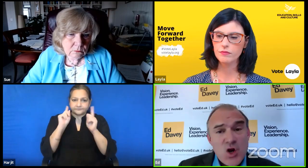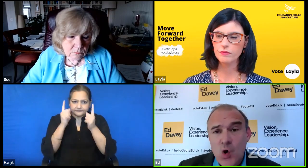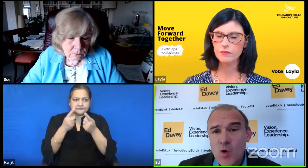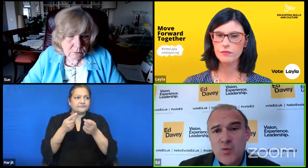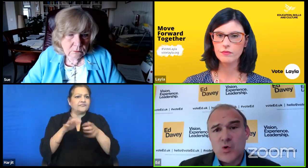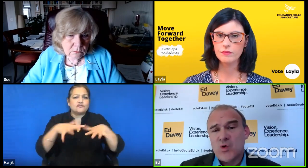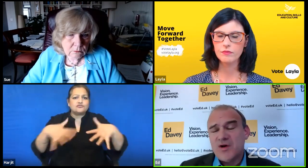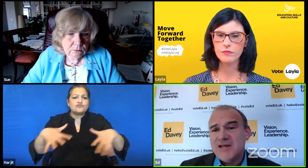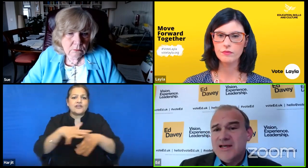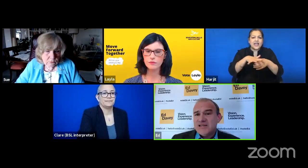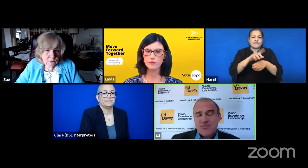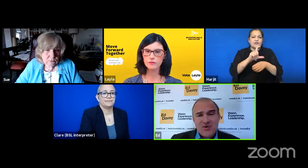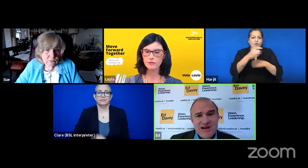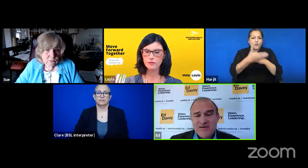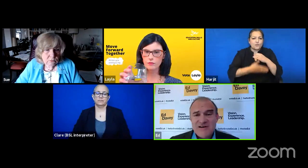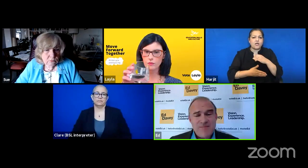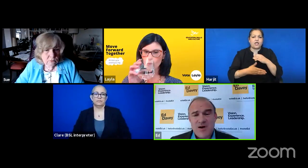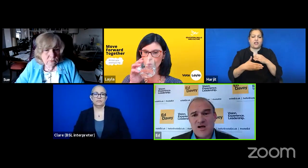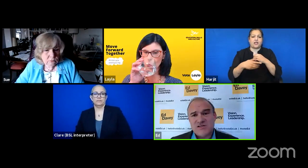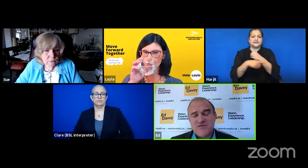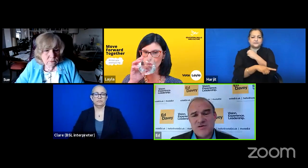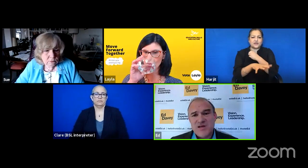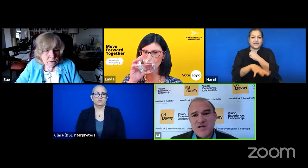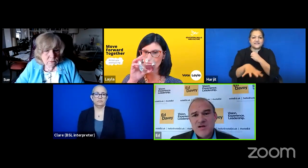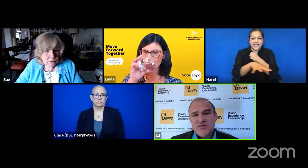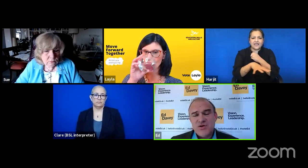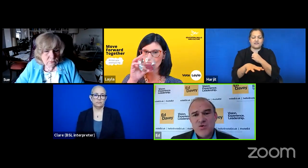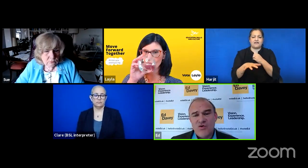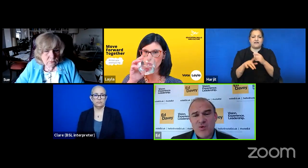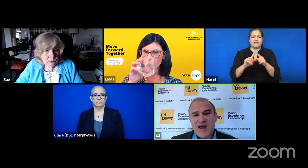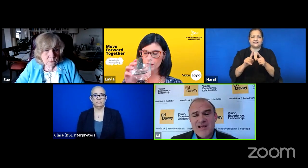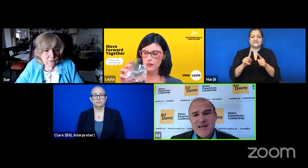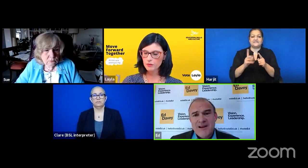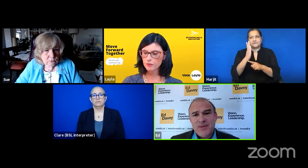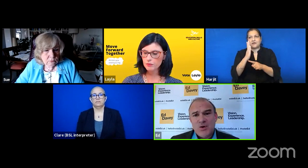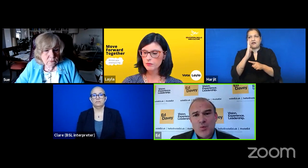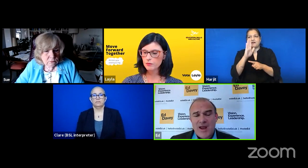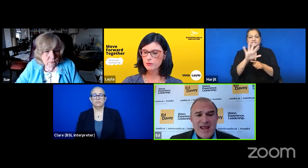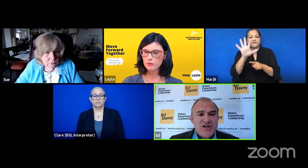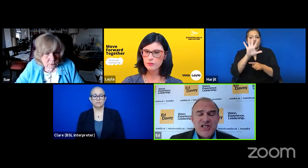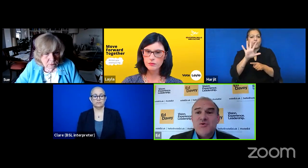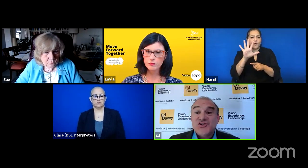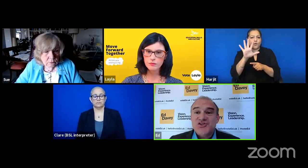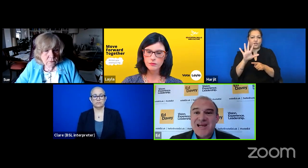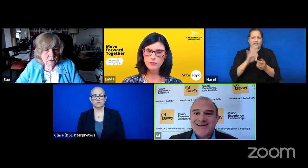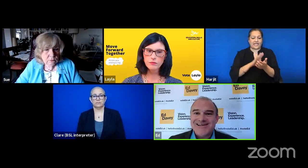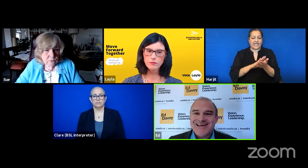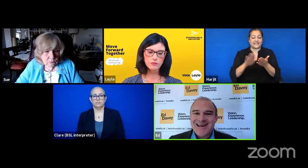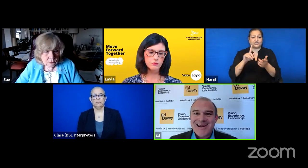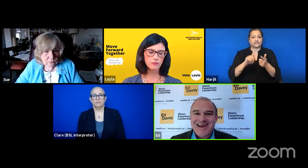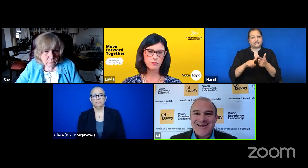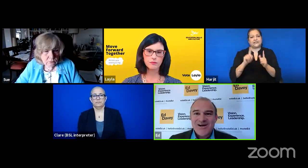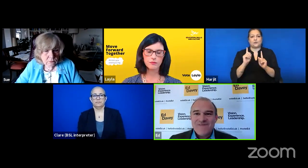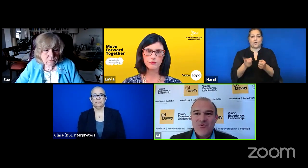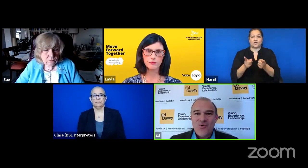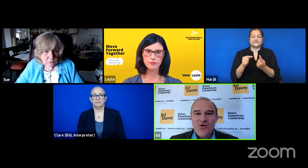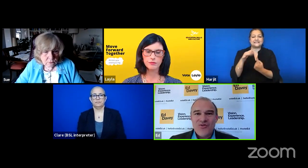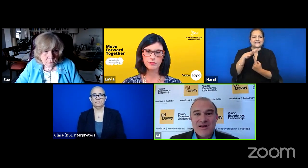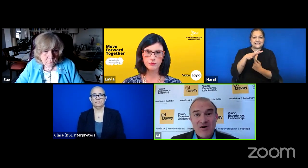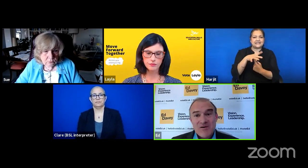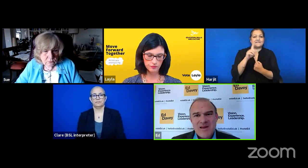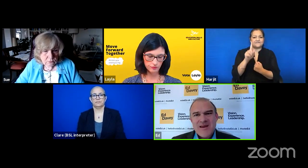like in Cornwall or in deprived areas in different parts of the north, where HE was seen as a key